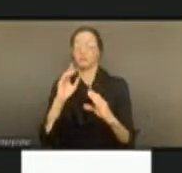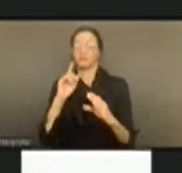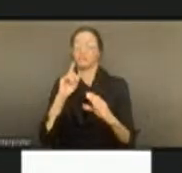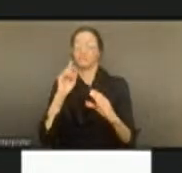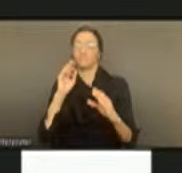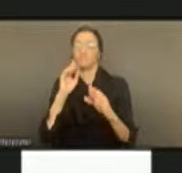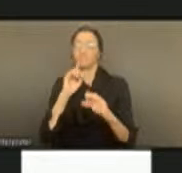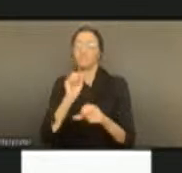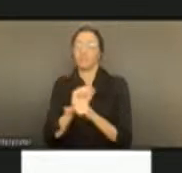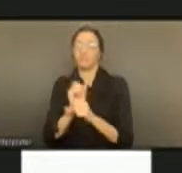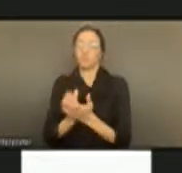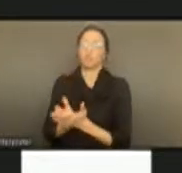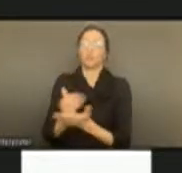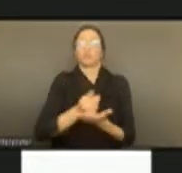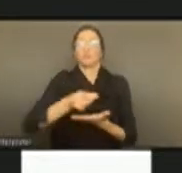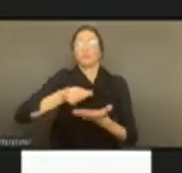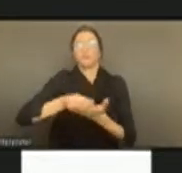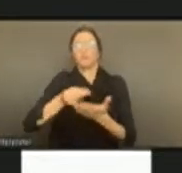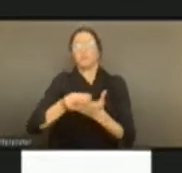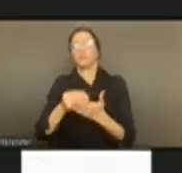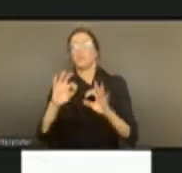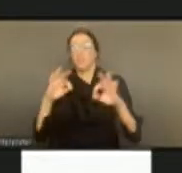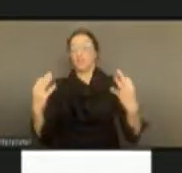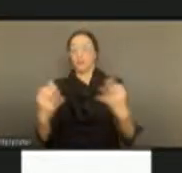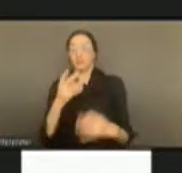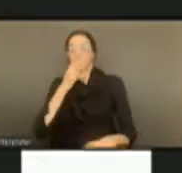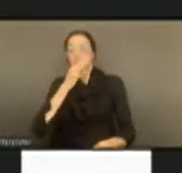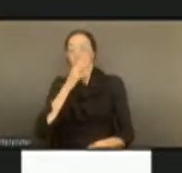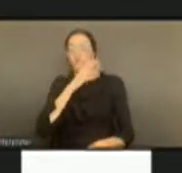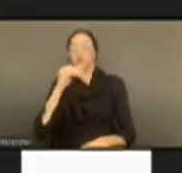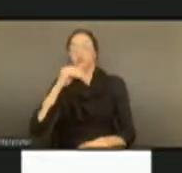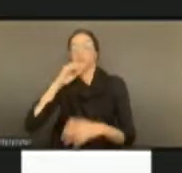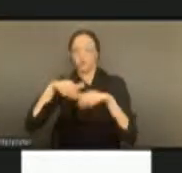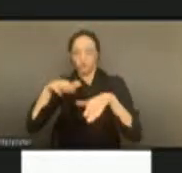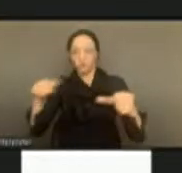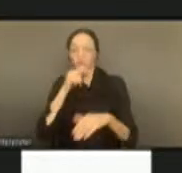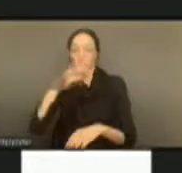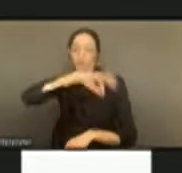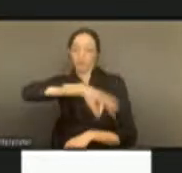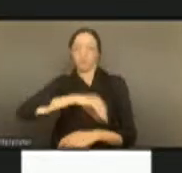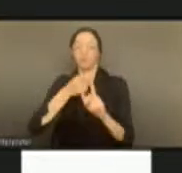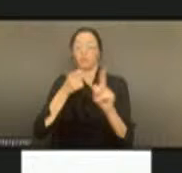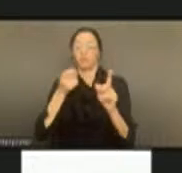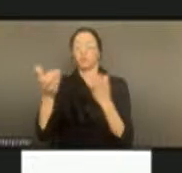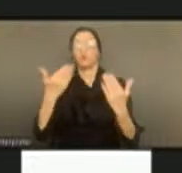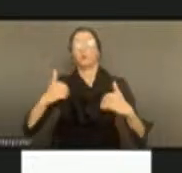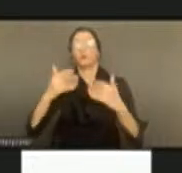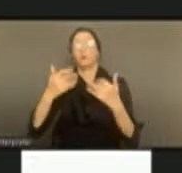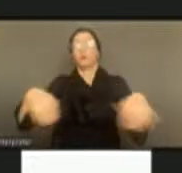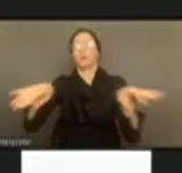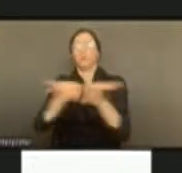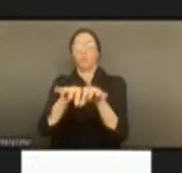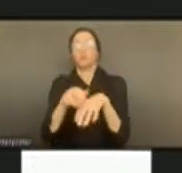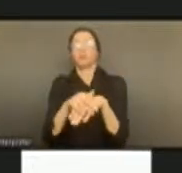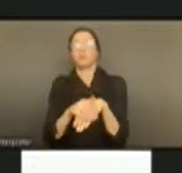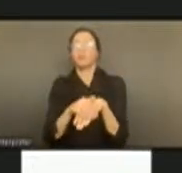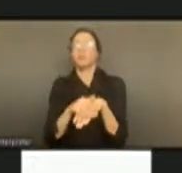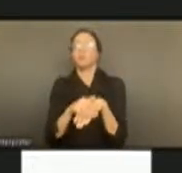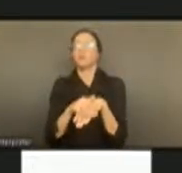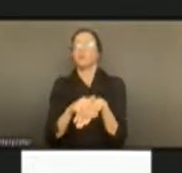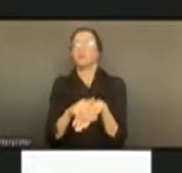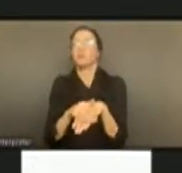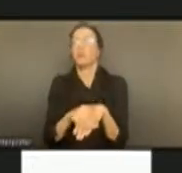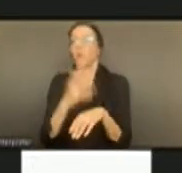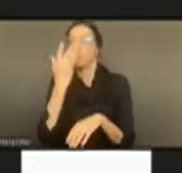from these monies is crucial. It's a crucial reason itself. The support given creates chances for these families to build, to heal, and